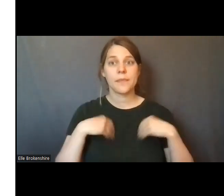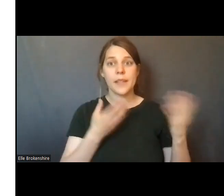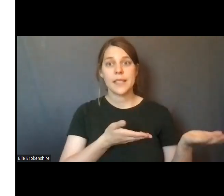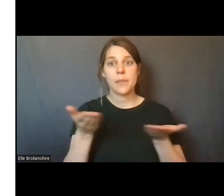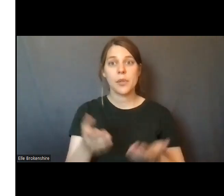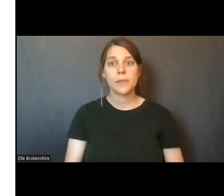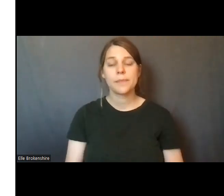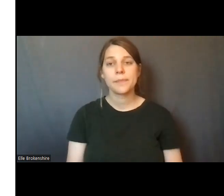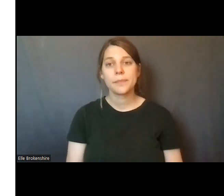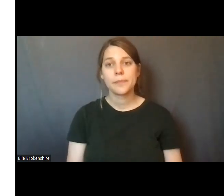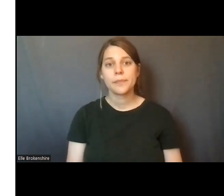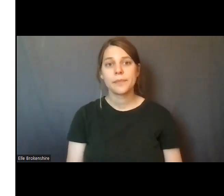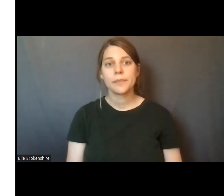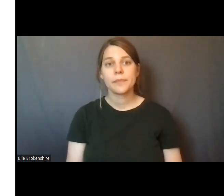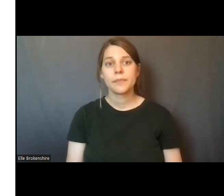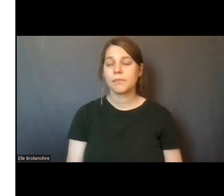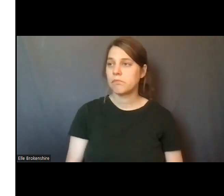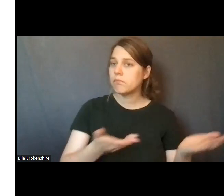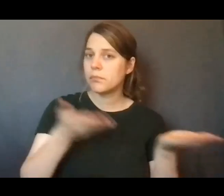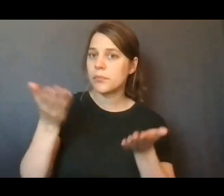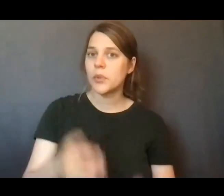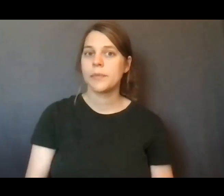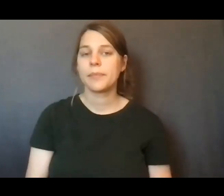motion. So move.